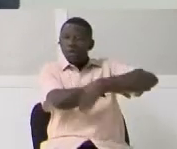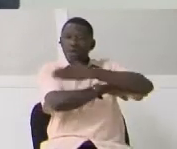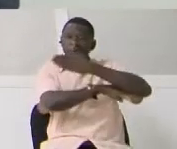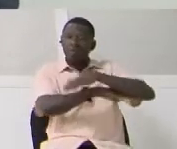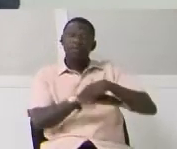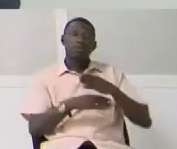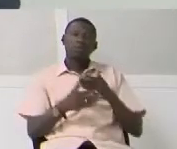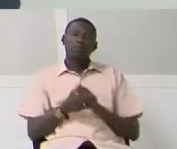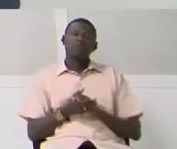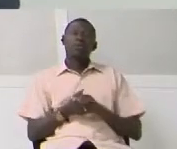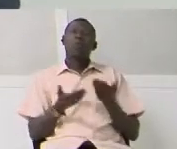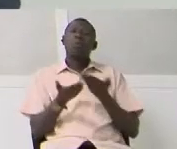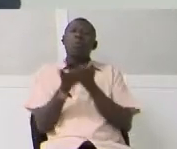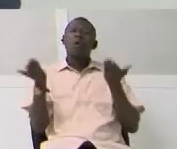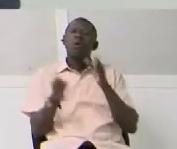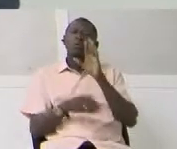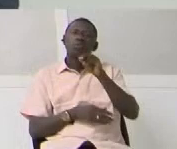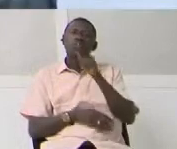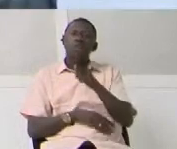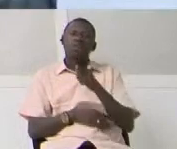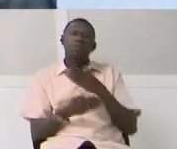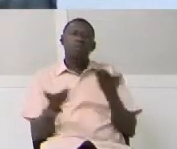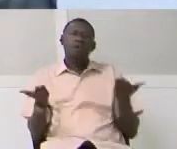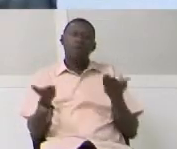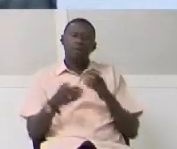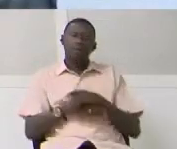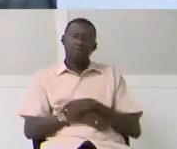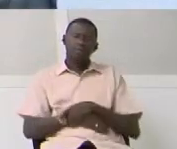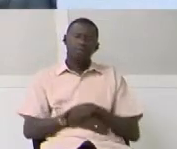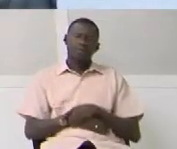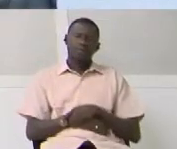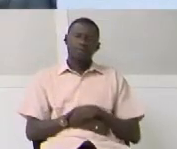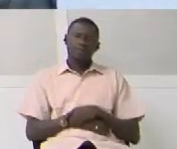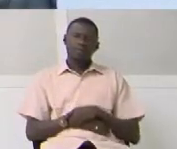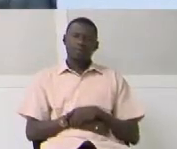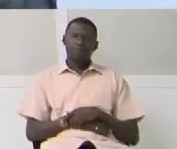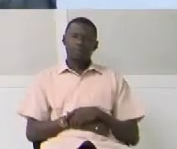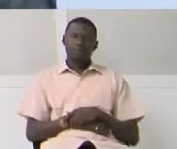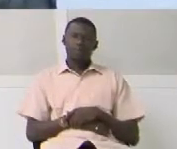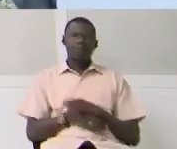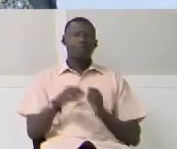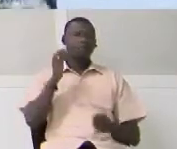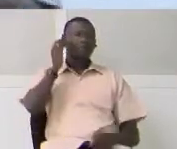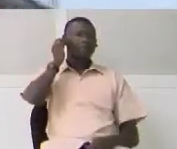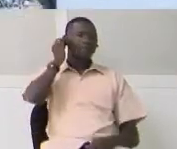that? Lutax nga def ko sa am rek